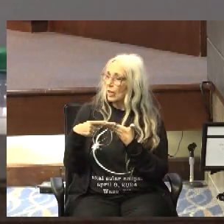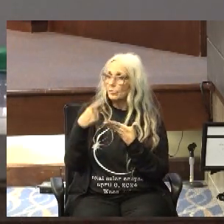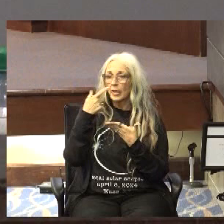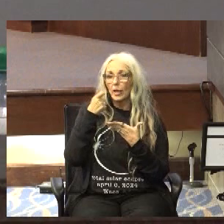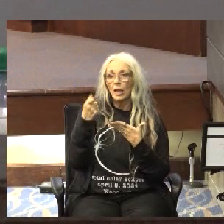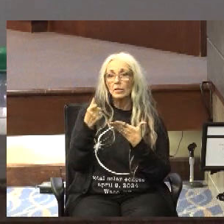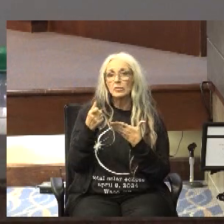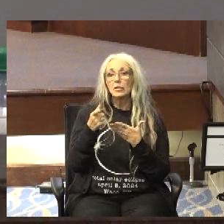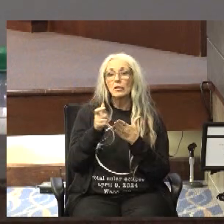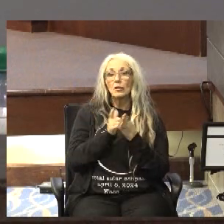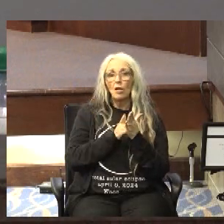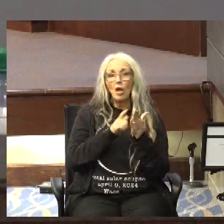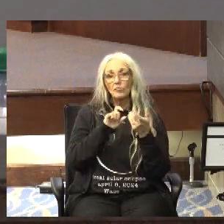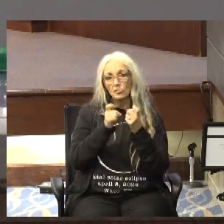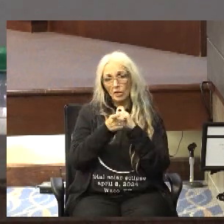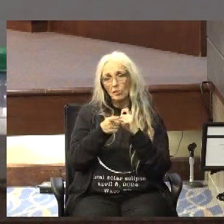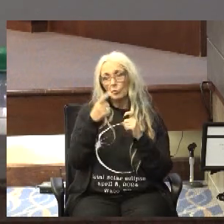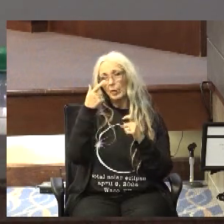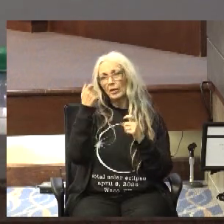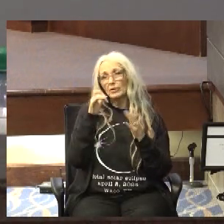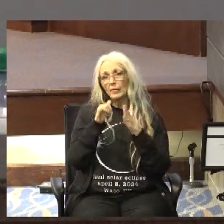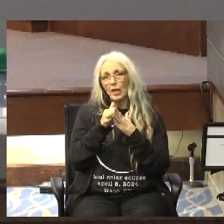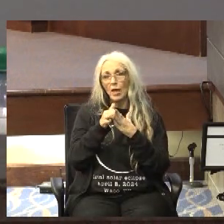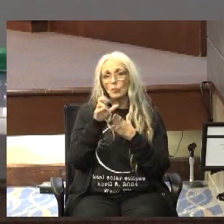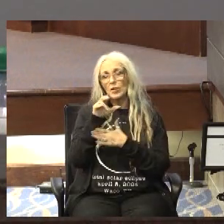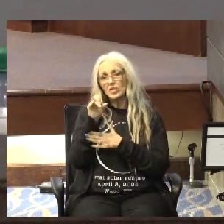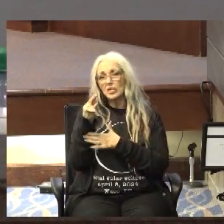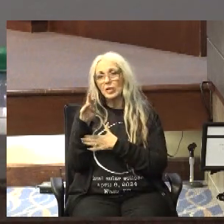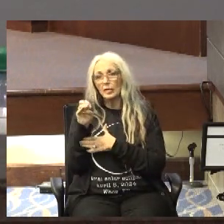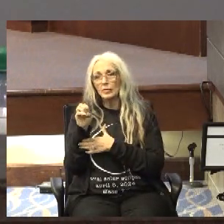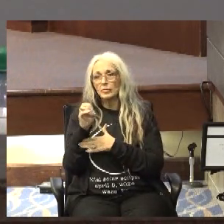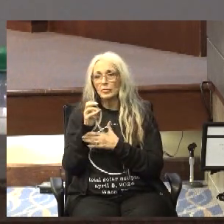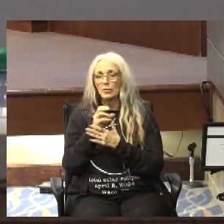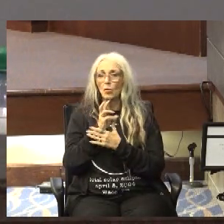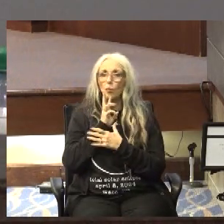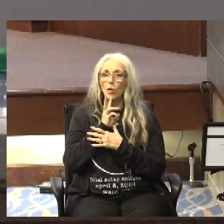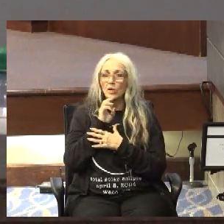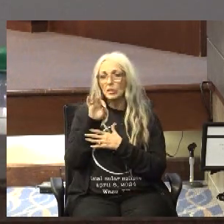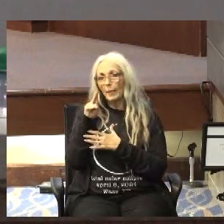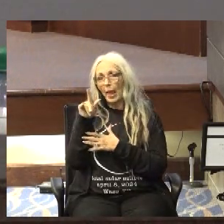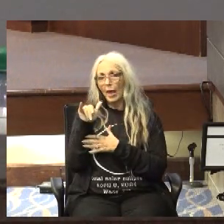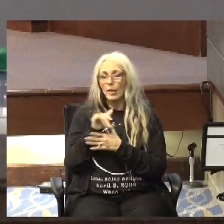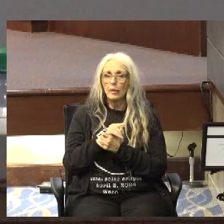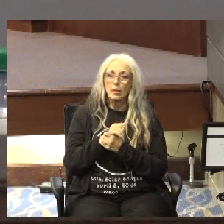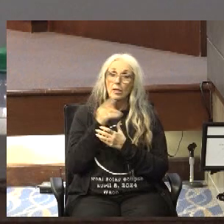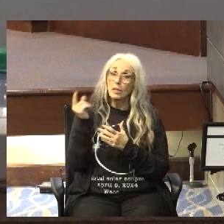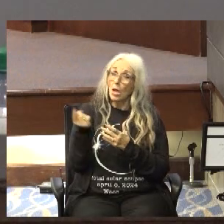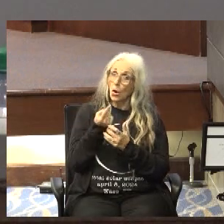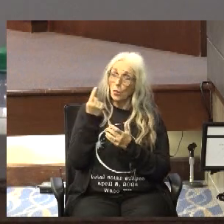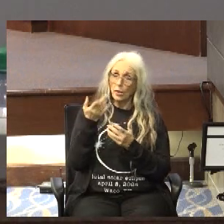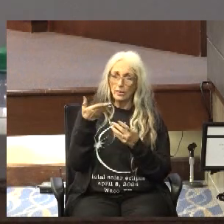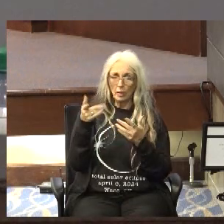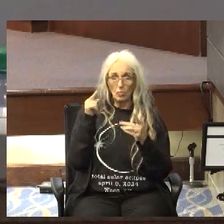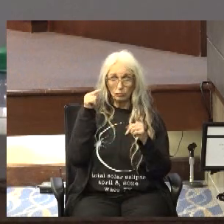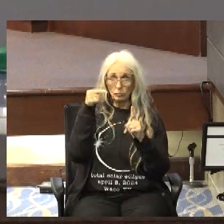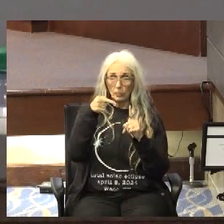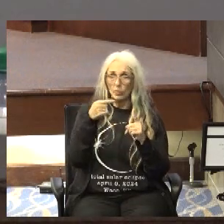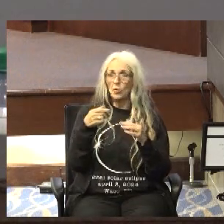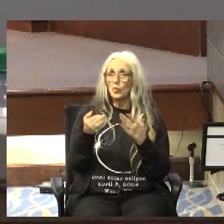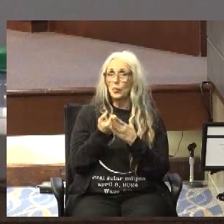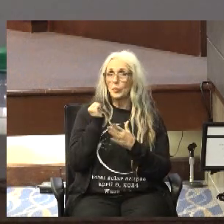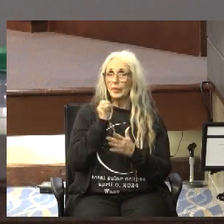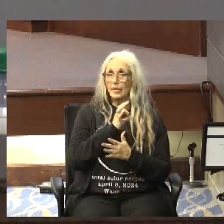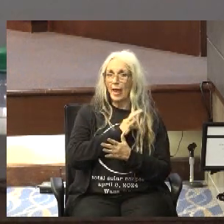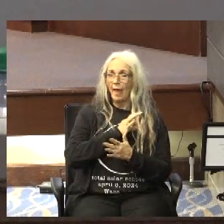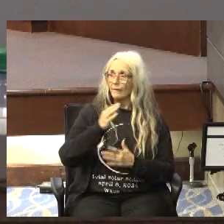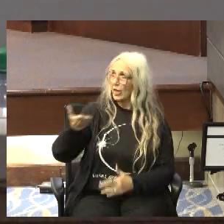has wide-reaching implications on our residents and water supply. My only highlight today is a new staff member